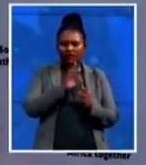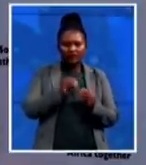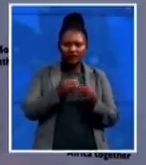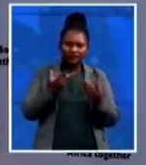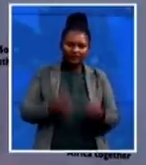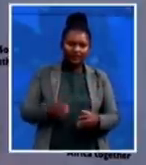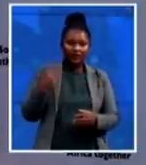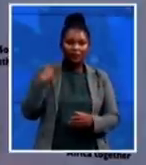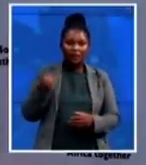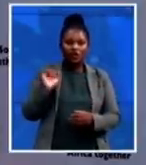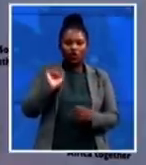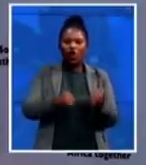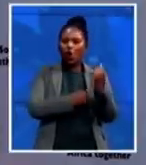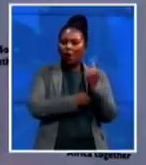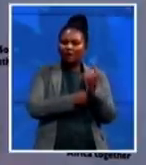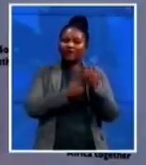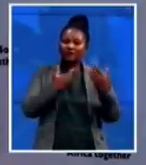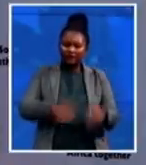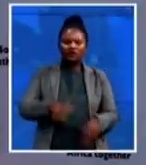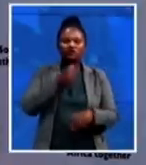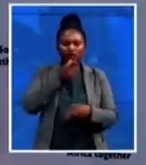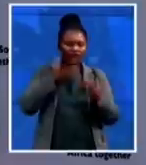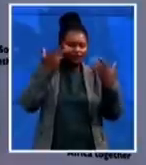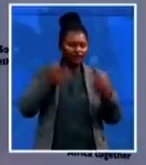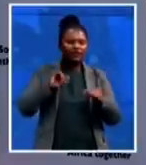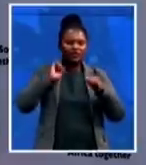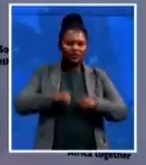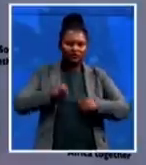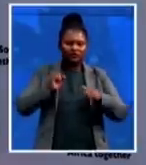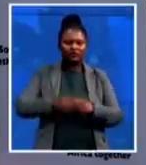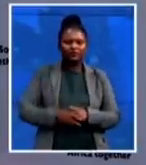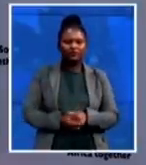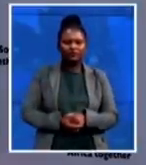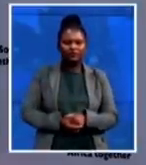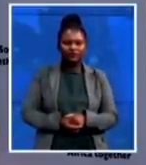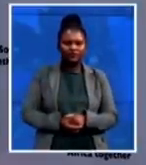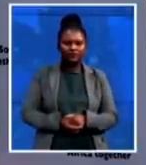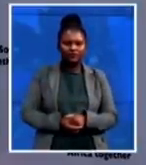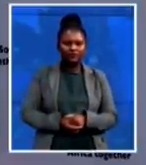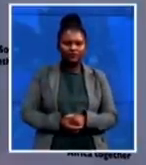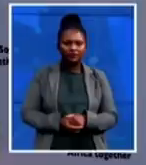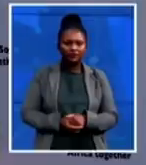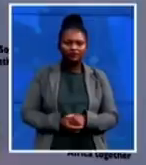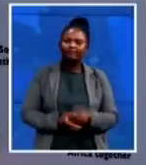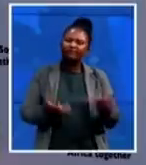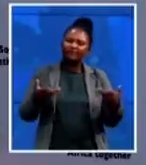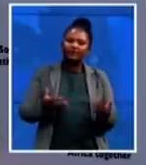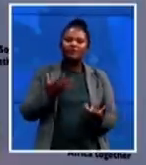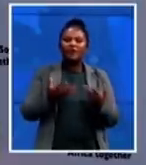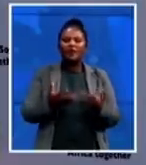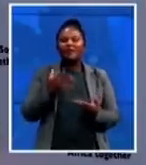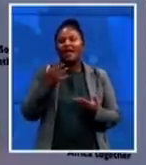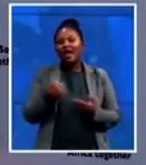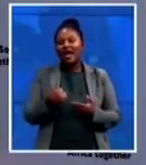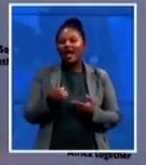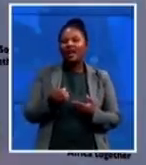that. So there might have been some wrong reconciliation in Parliament, but we can confirm